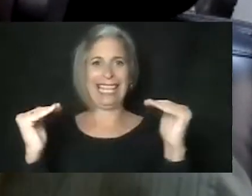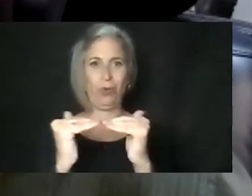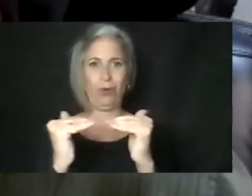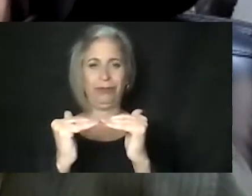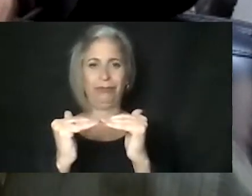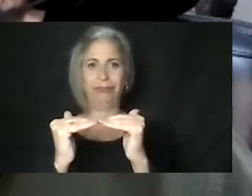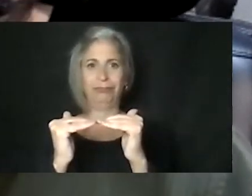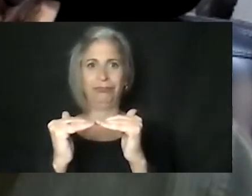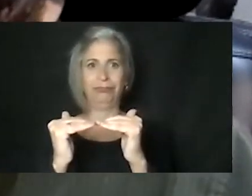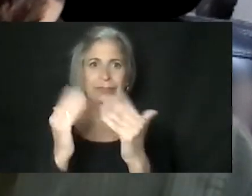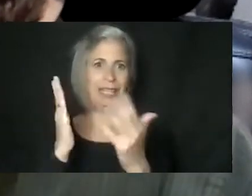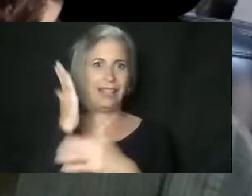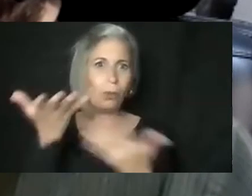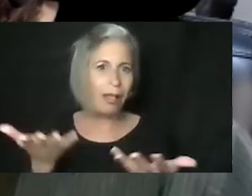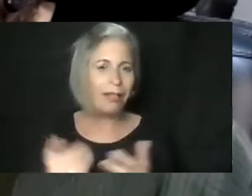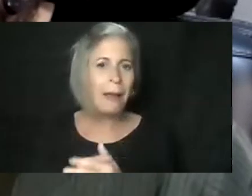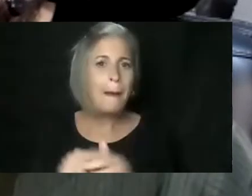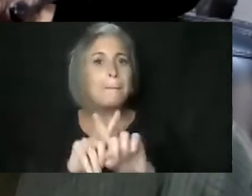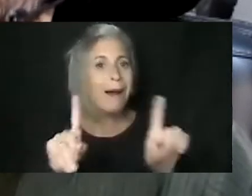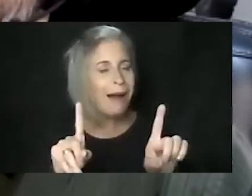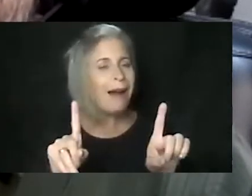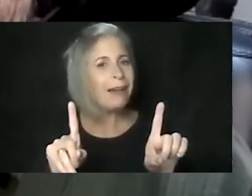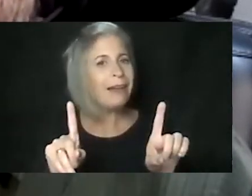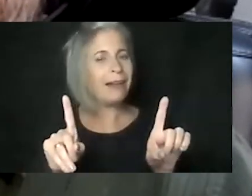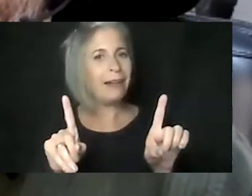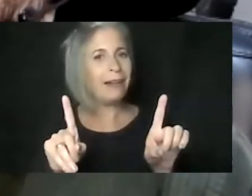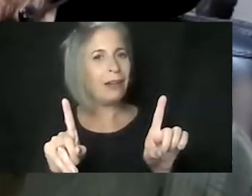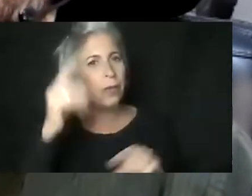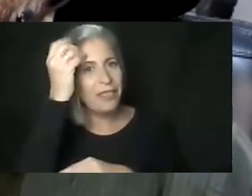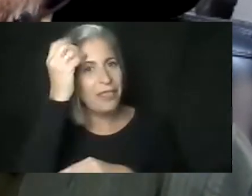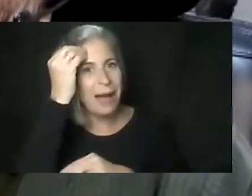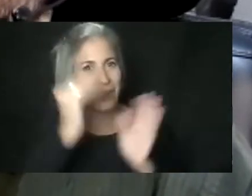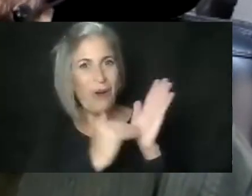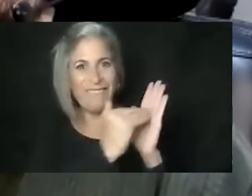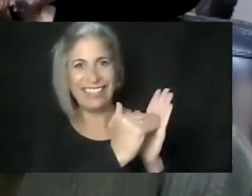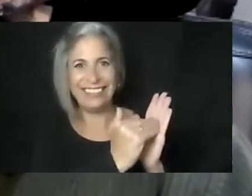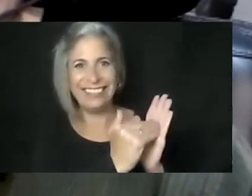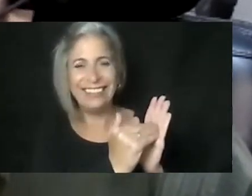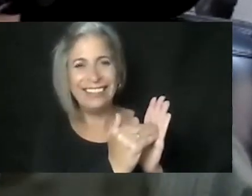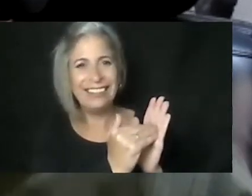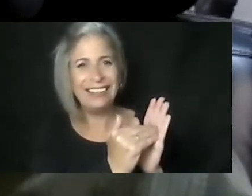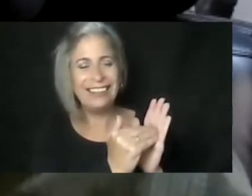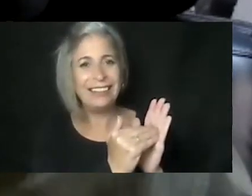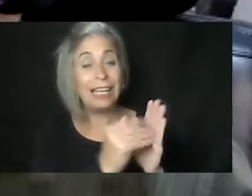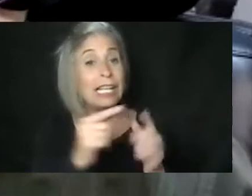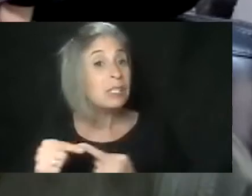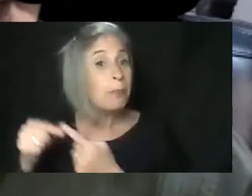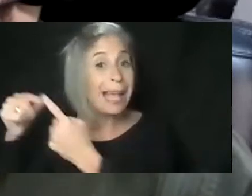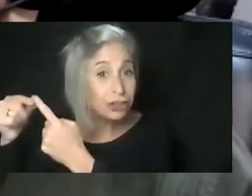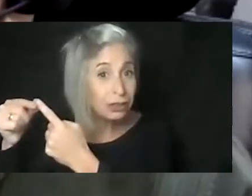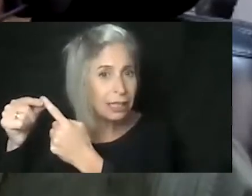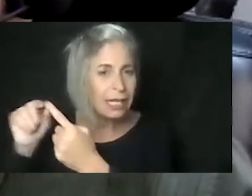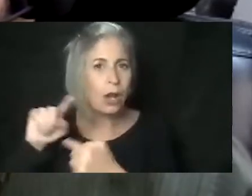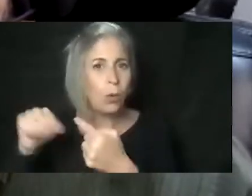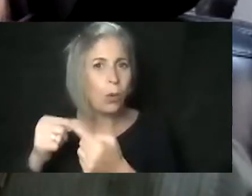right? But it is something that we think about a lot, and especially when it